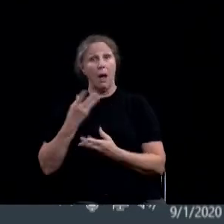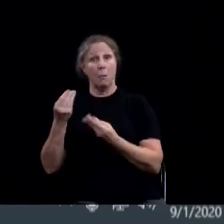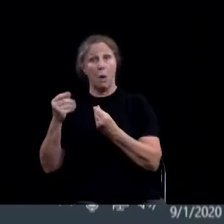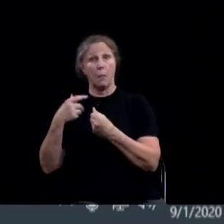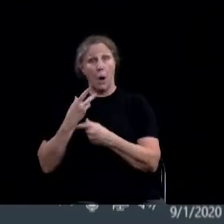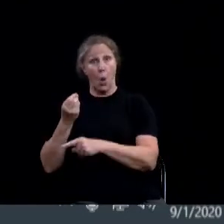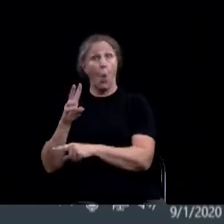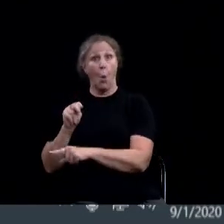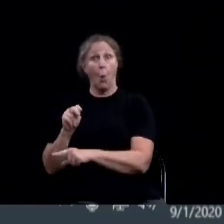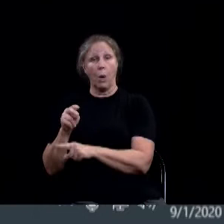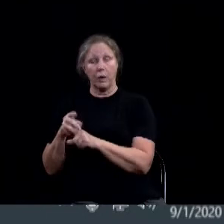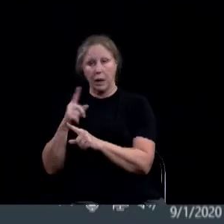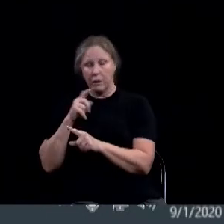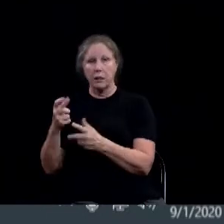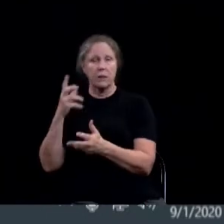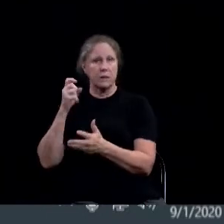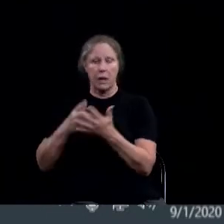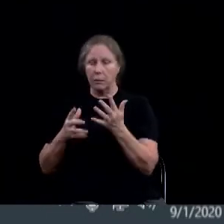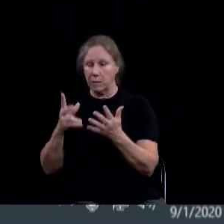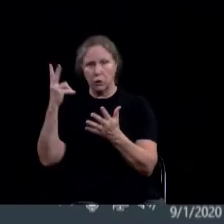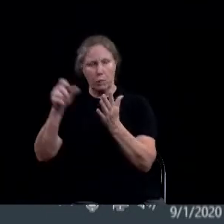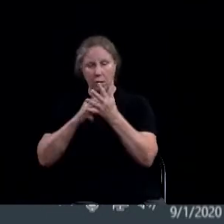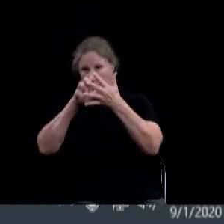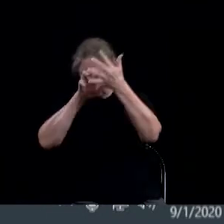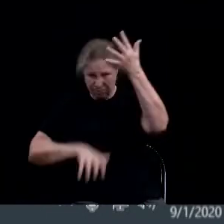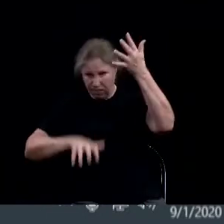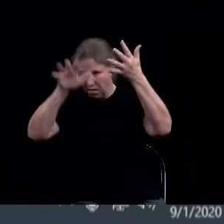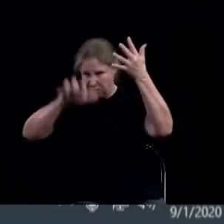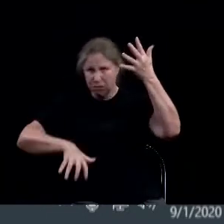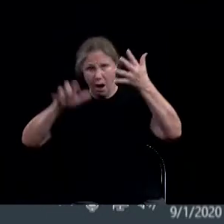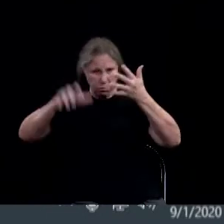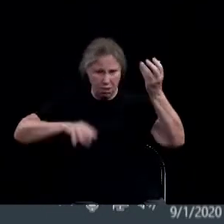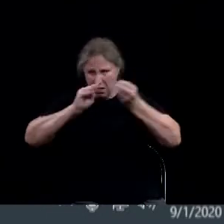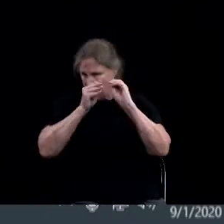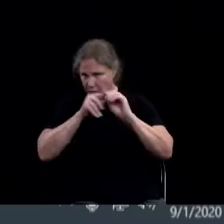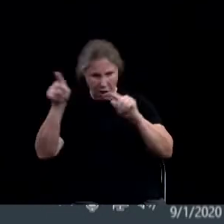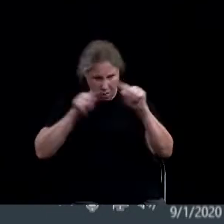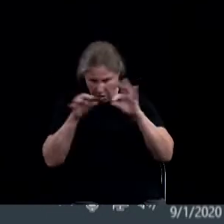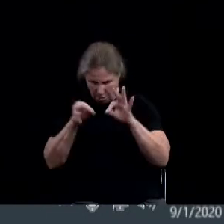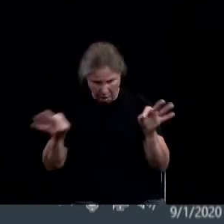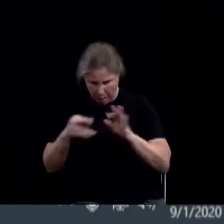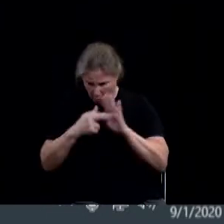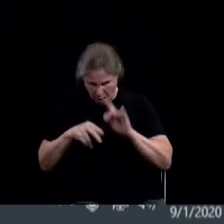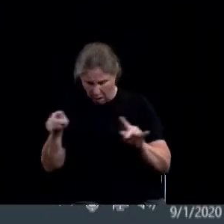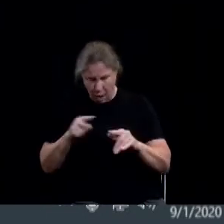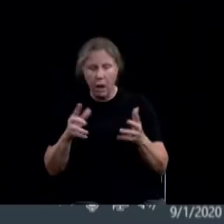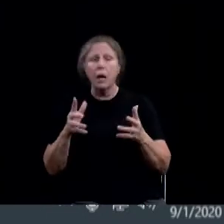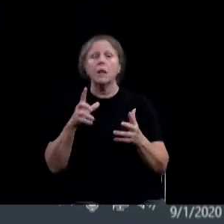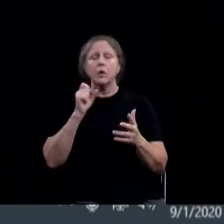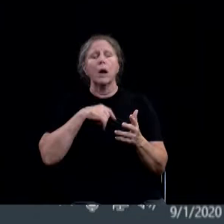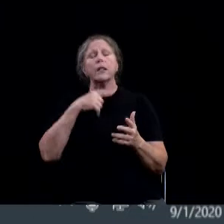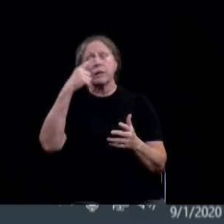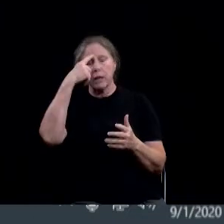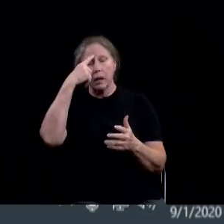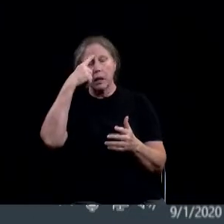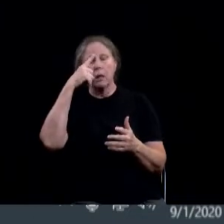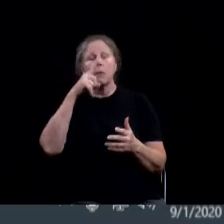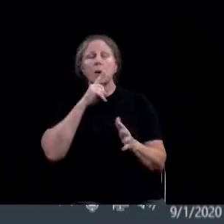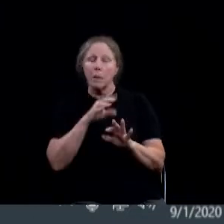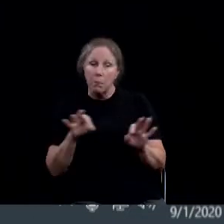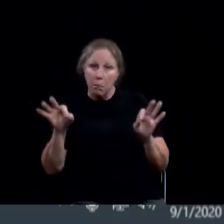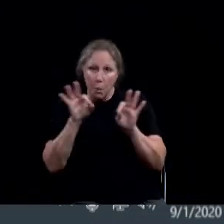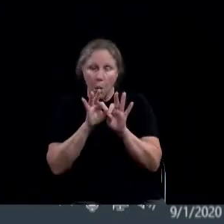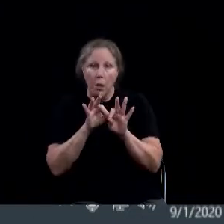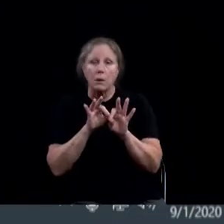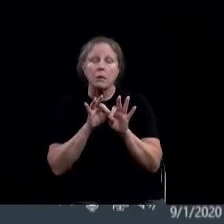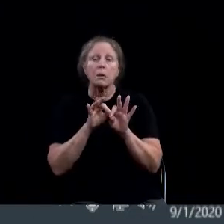and all these different numbers and violations. So I think that it's really, really crucial that we make sure that we're informing the public of